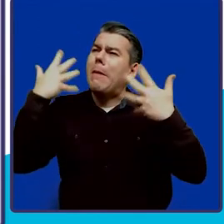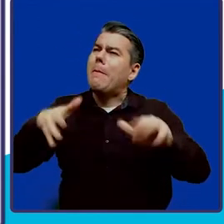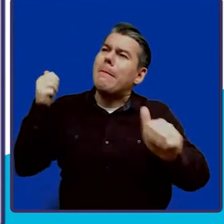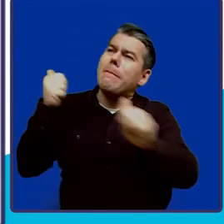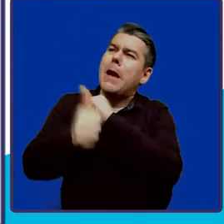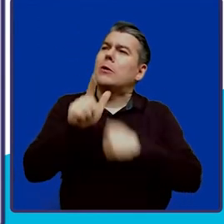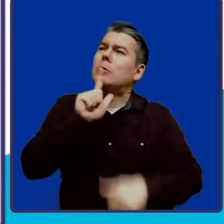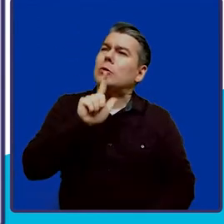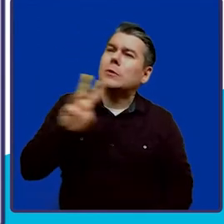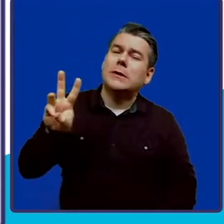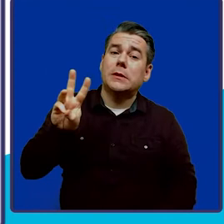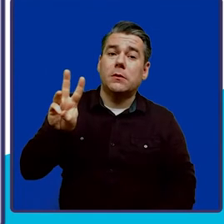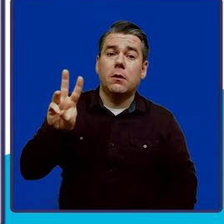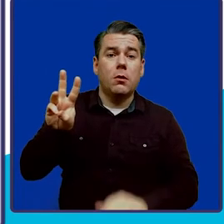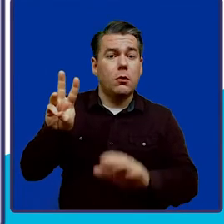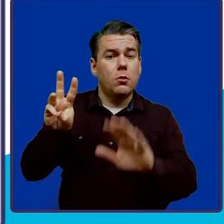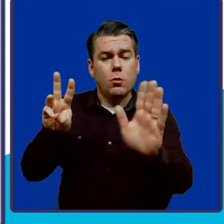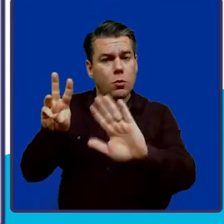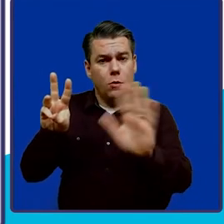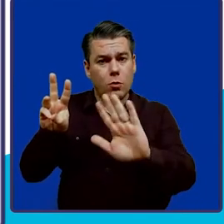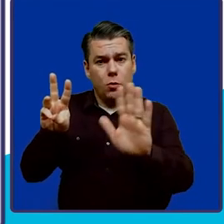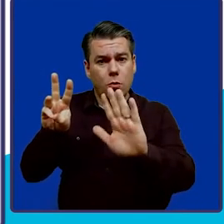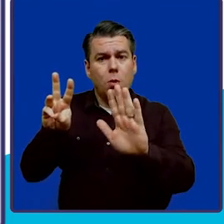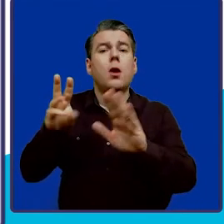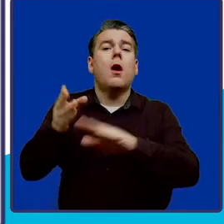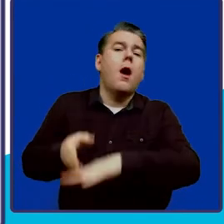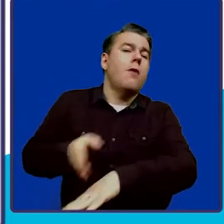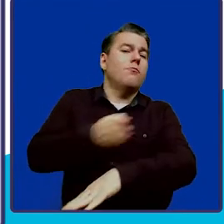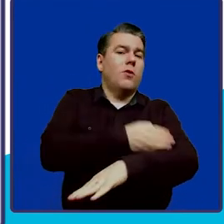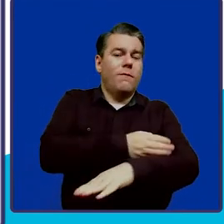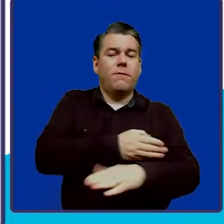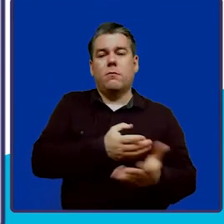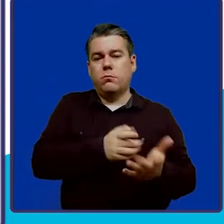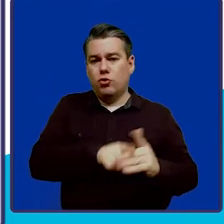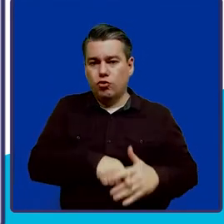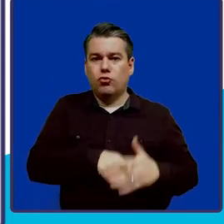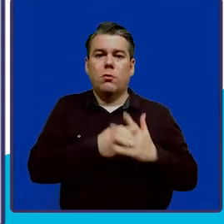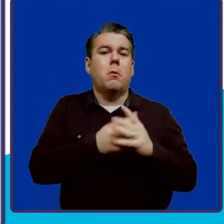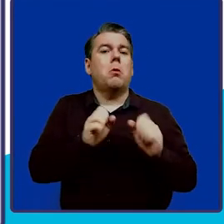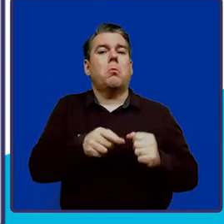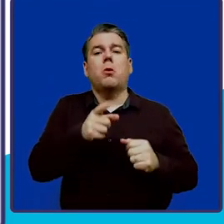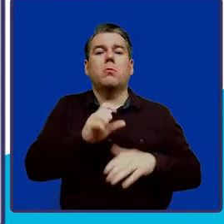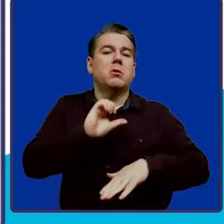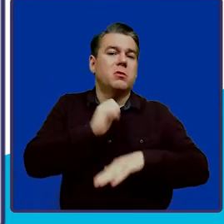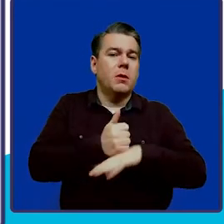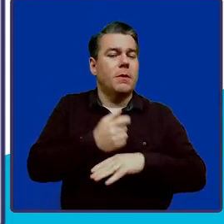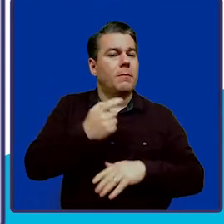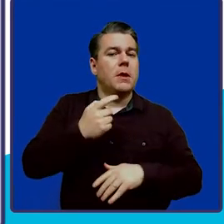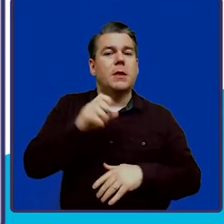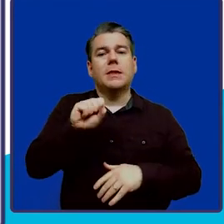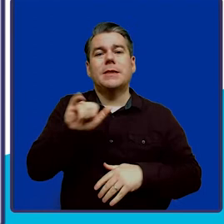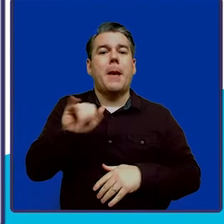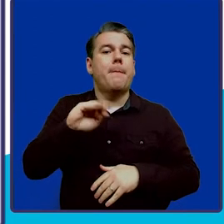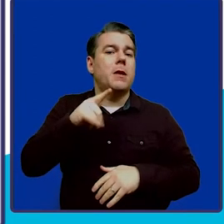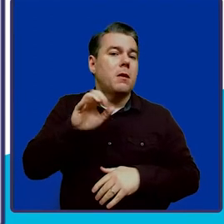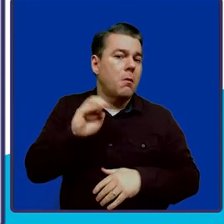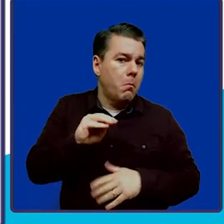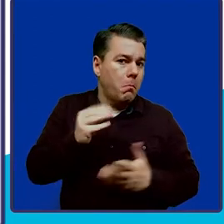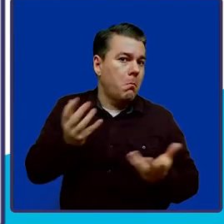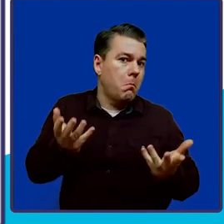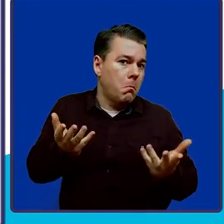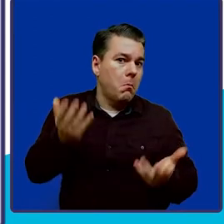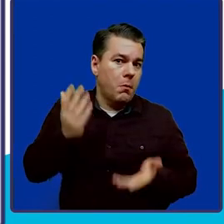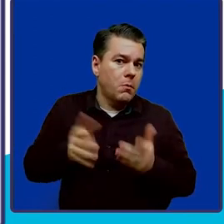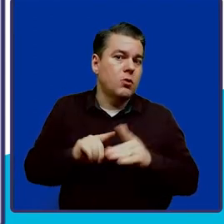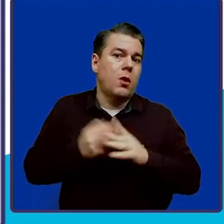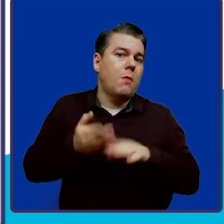to be the onset of the diagnosis. This could include the onset of the symptoms. Also, you do not